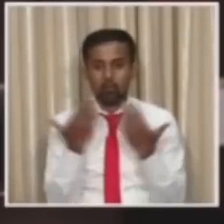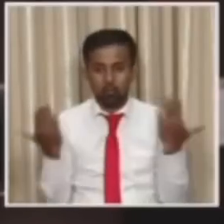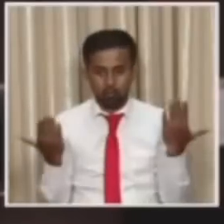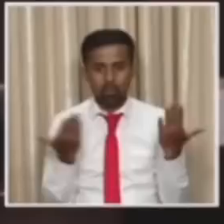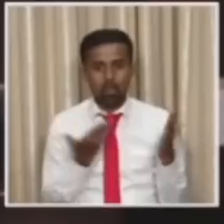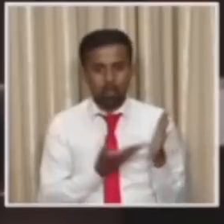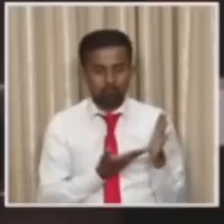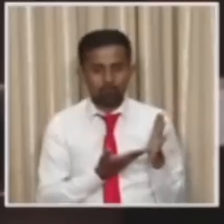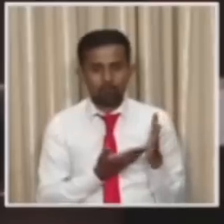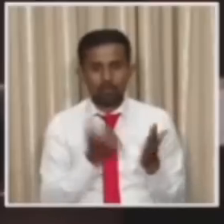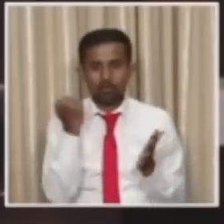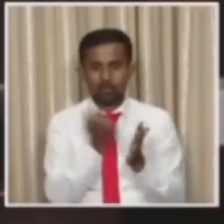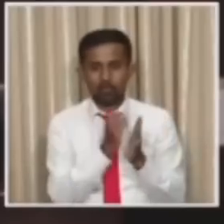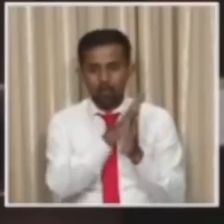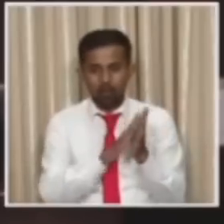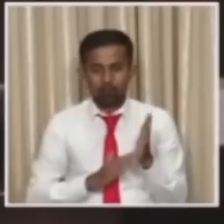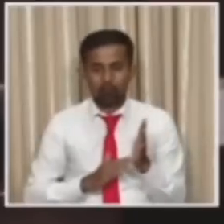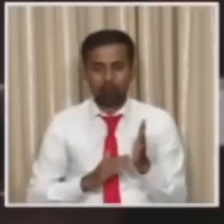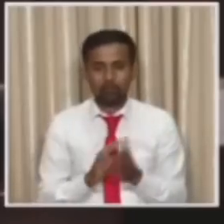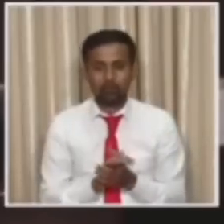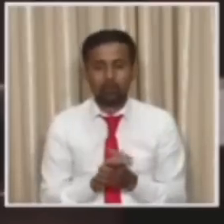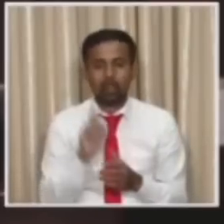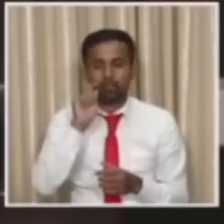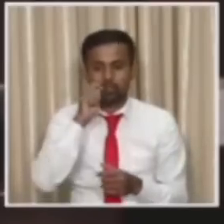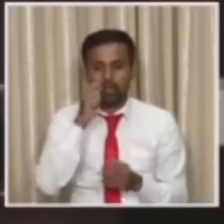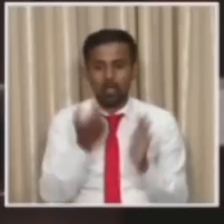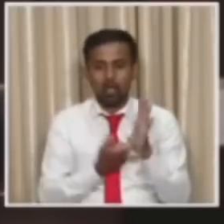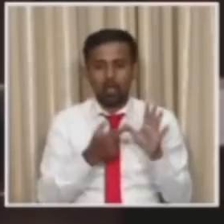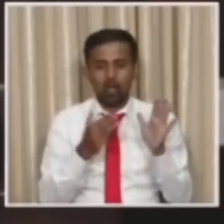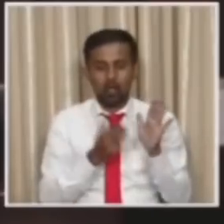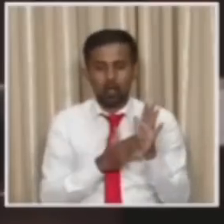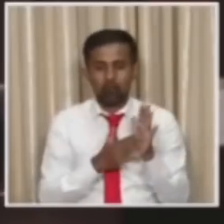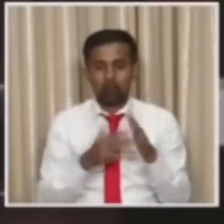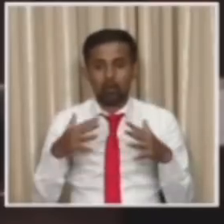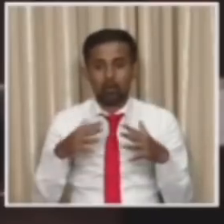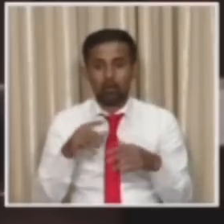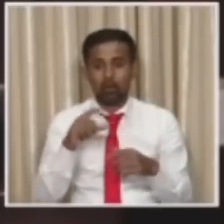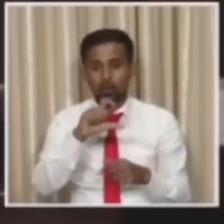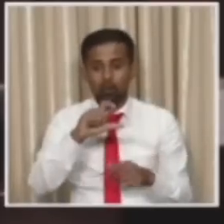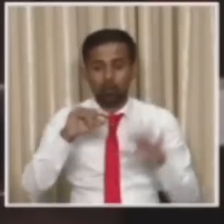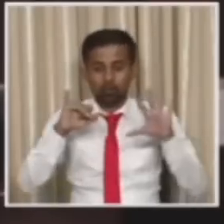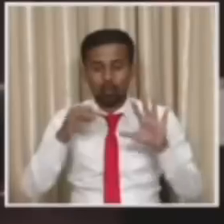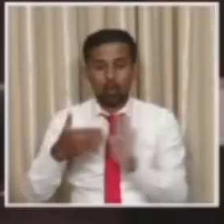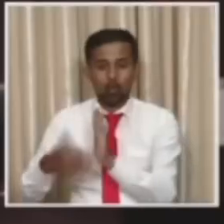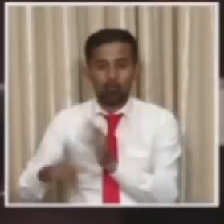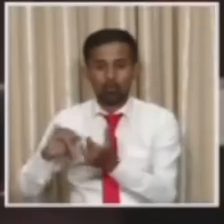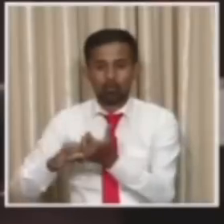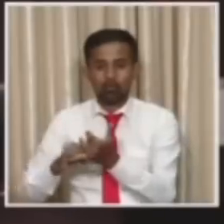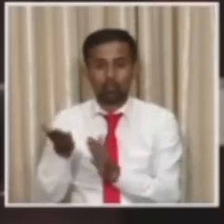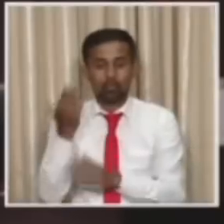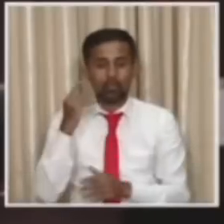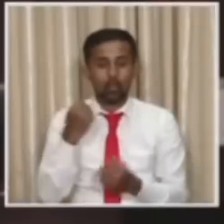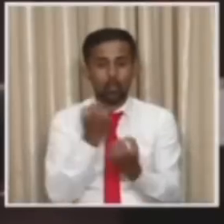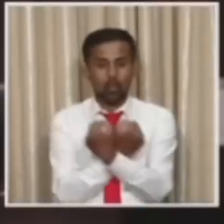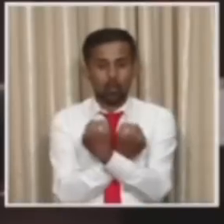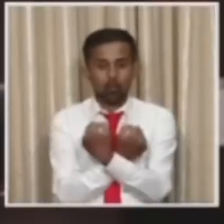January 4, 2000, Kumar Ponnambalam was shot dead at Ramakrishna Road, Vellavatta. Moratu Saman and a former police constable named Sunil Ranasinghe